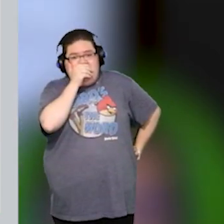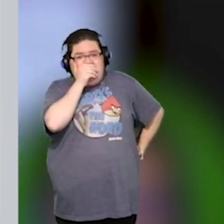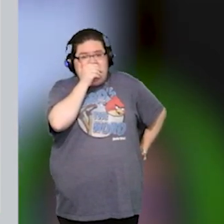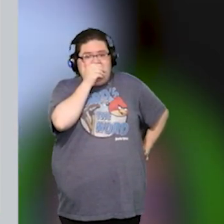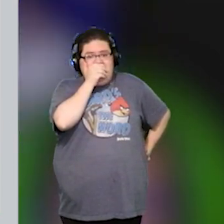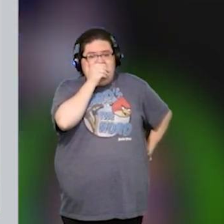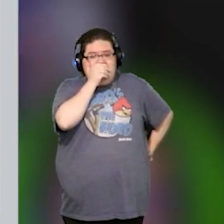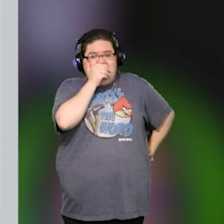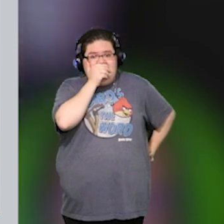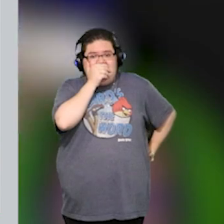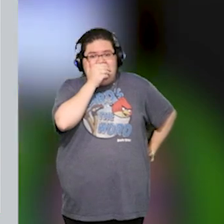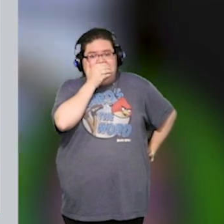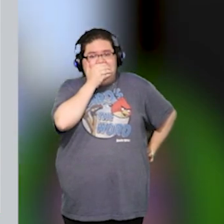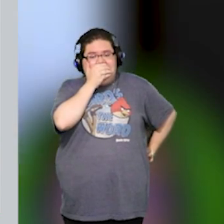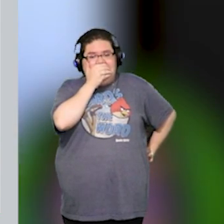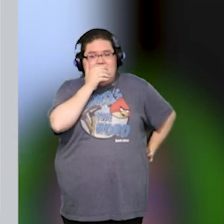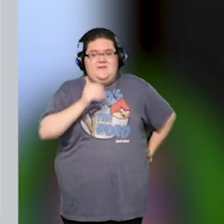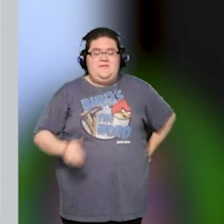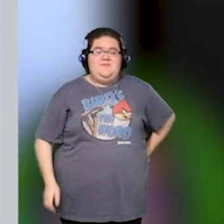Oh my fucking god!